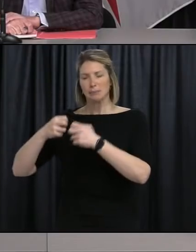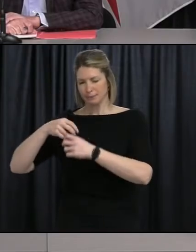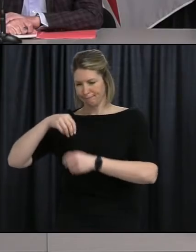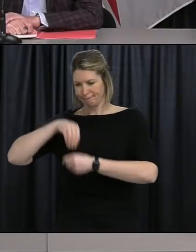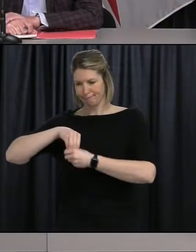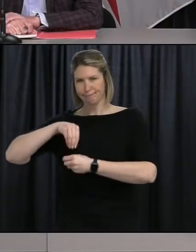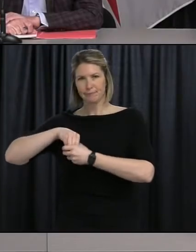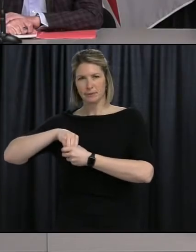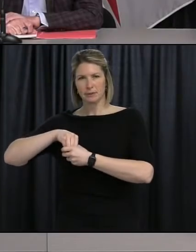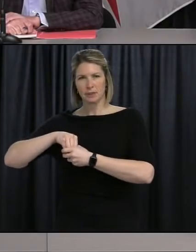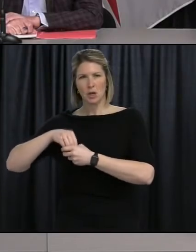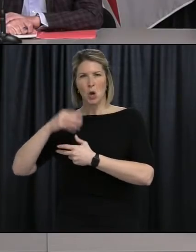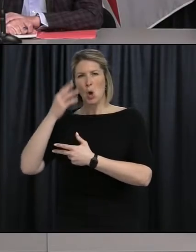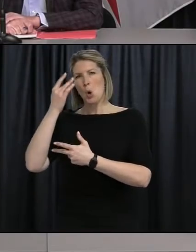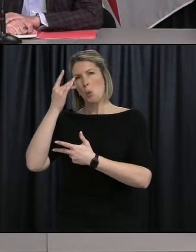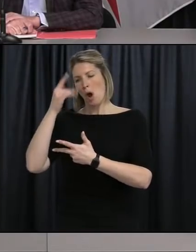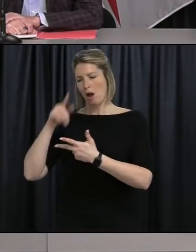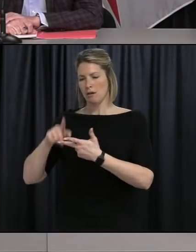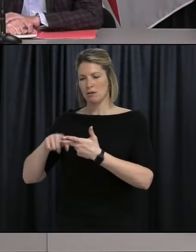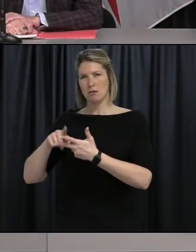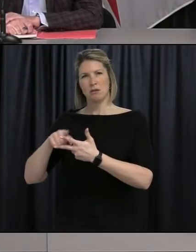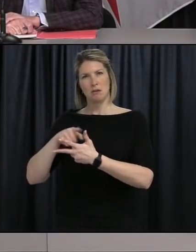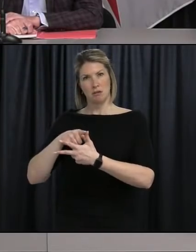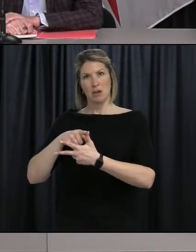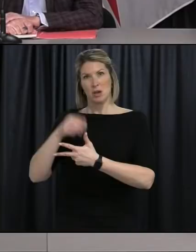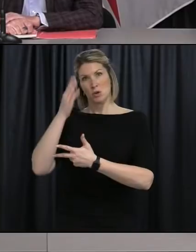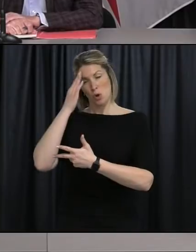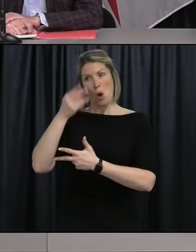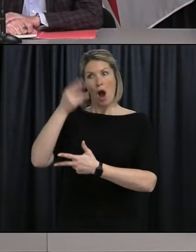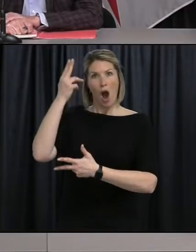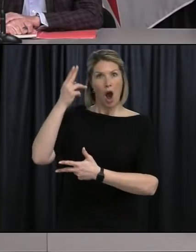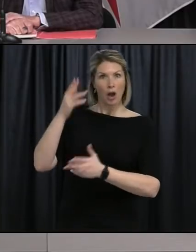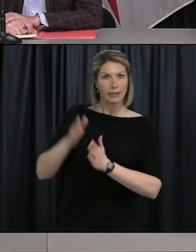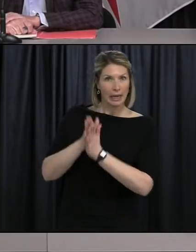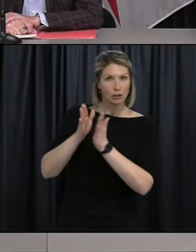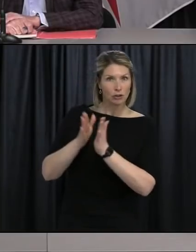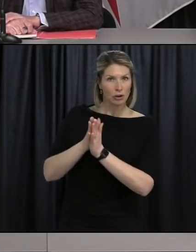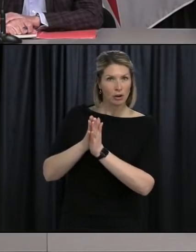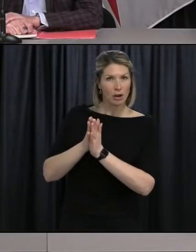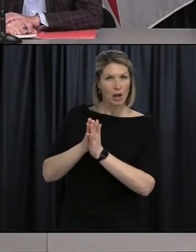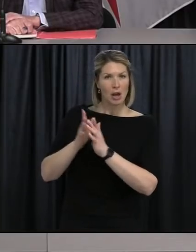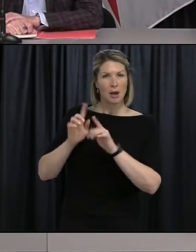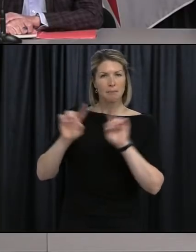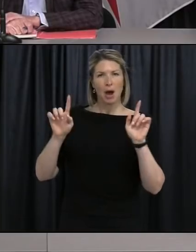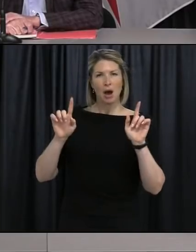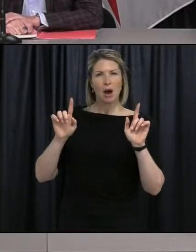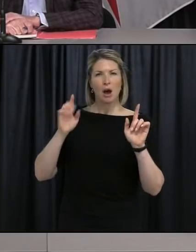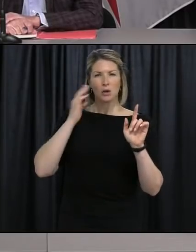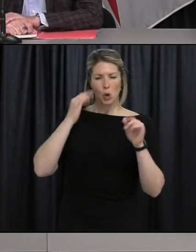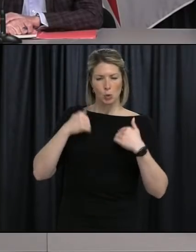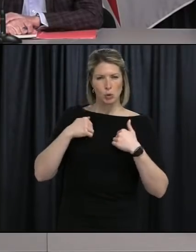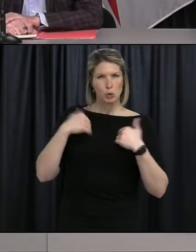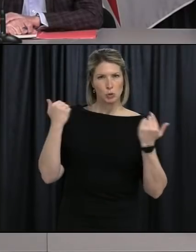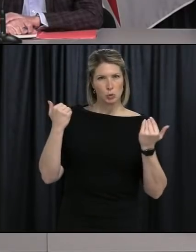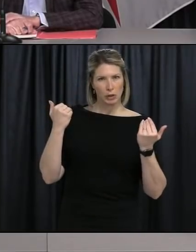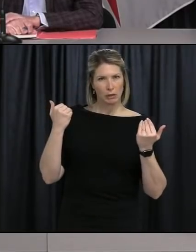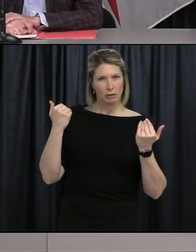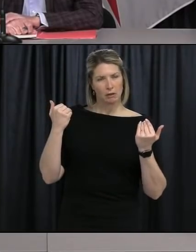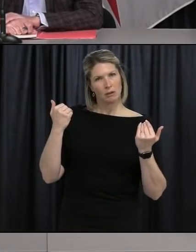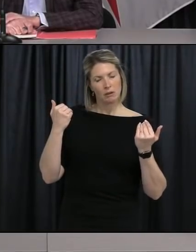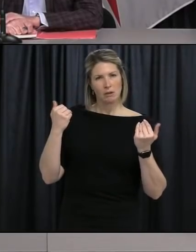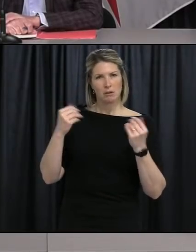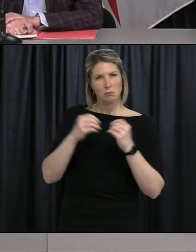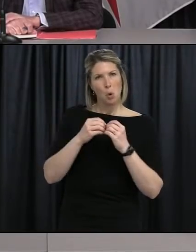rollout for those age groups when we know that there is, other than the blood clot issue, we know that they are safe and we know that they're